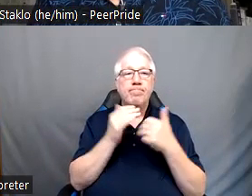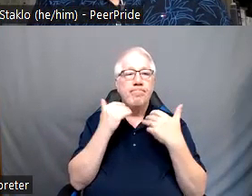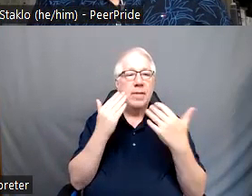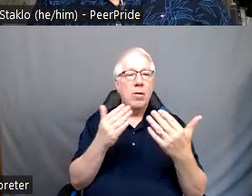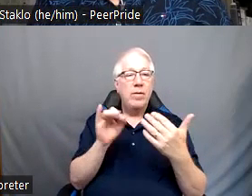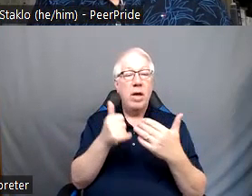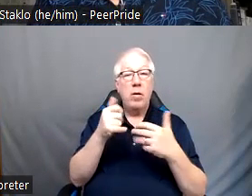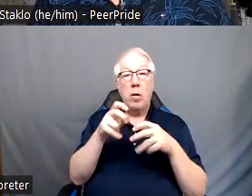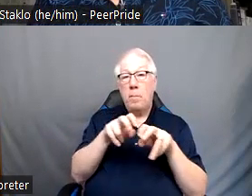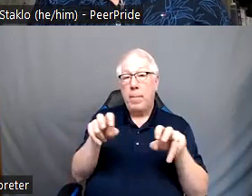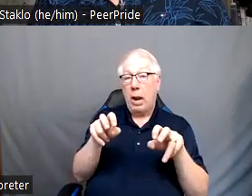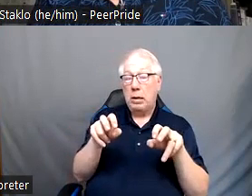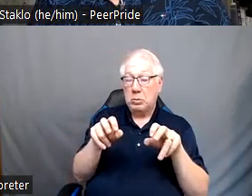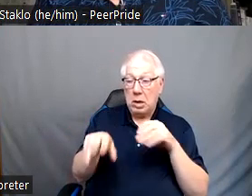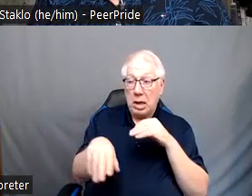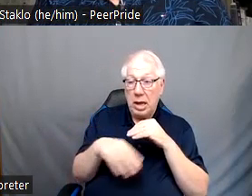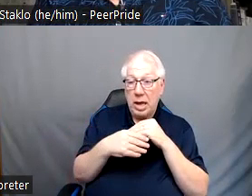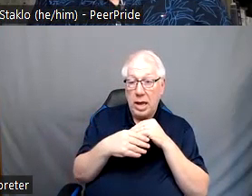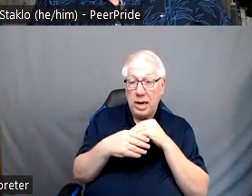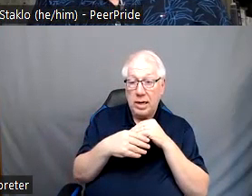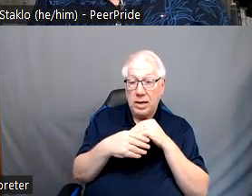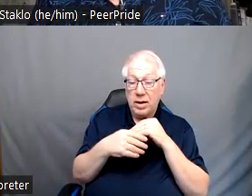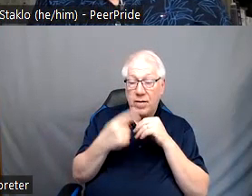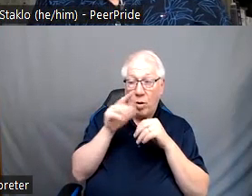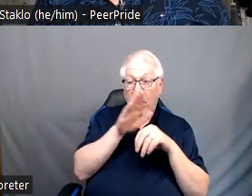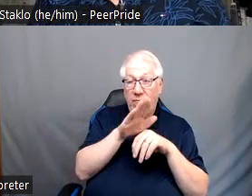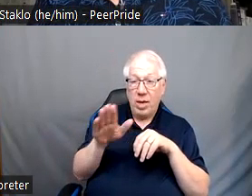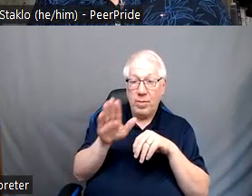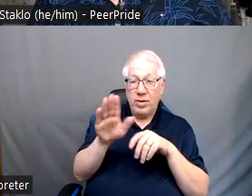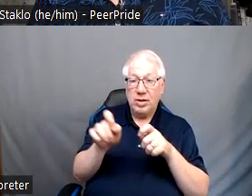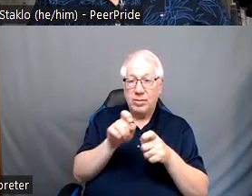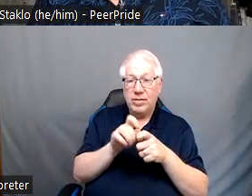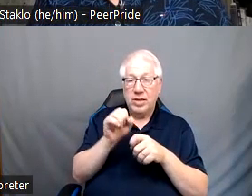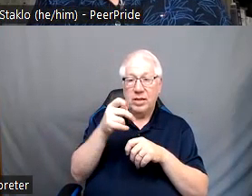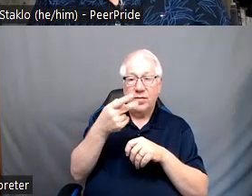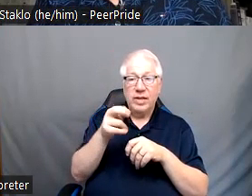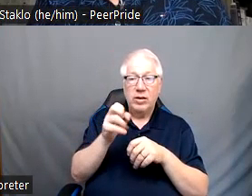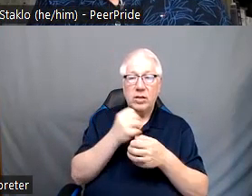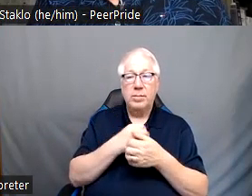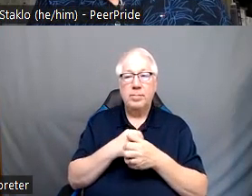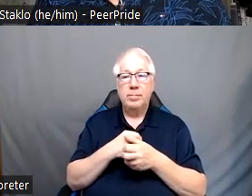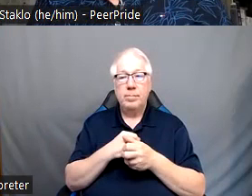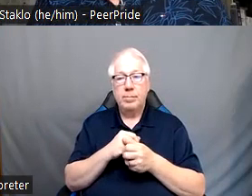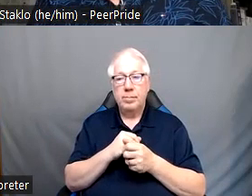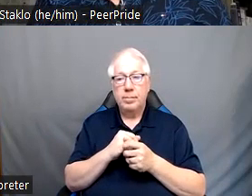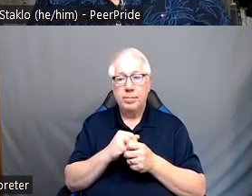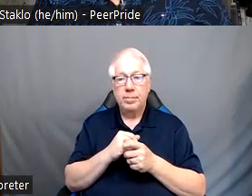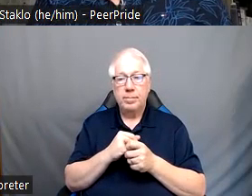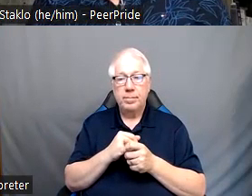if the other panelists would like to take on what it means to them in their specific spheres.